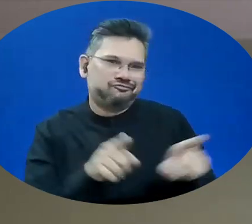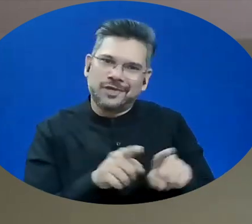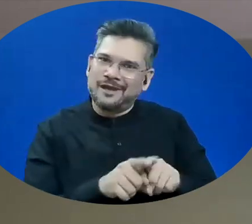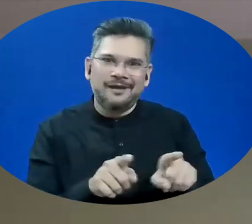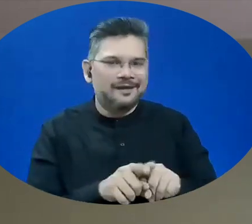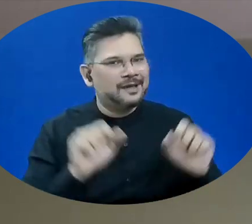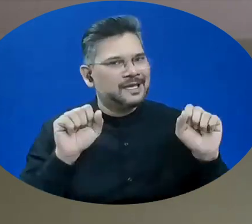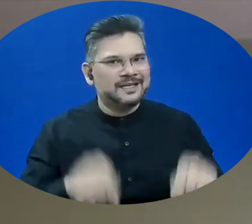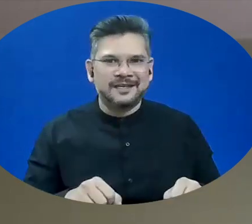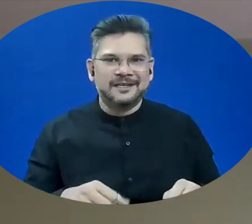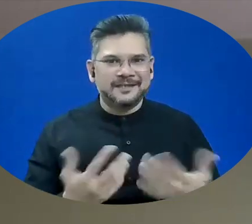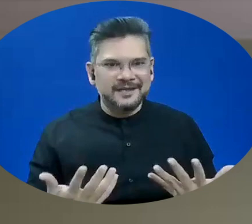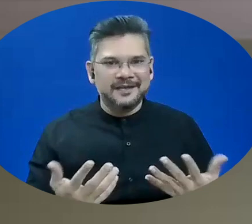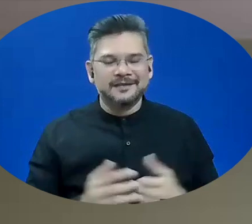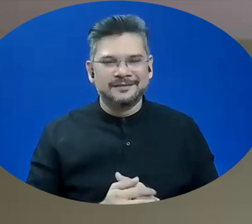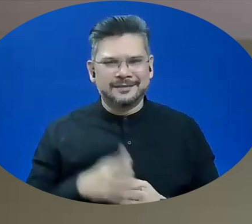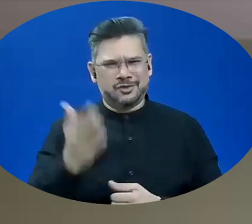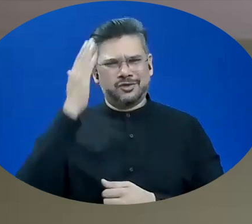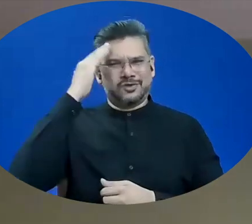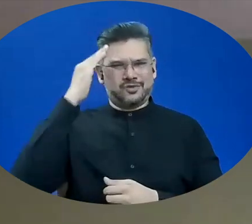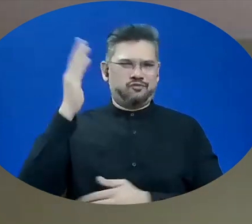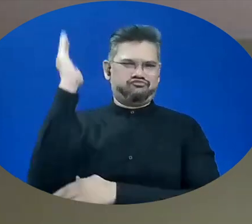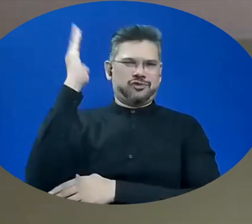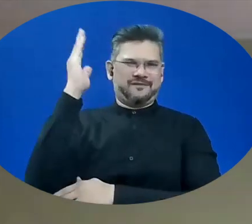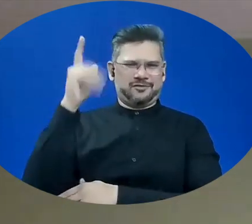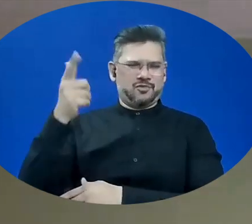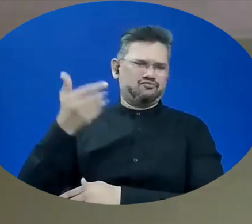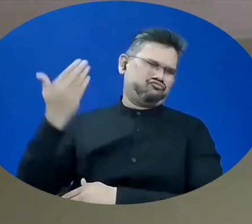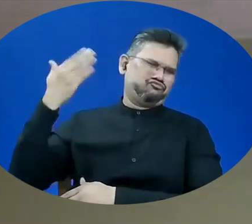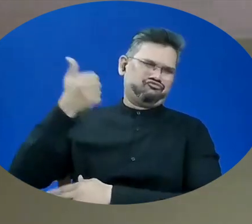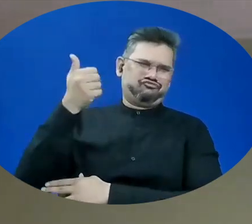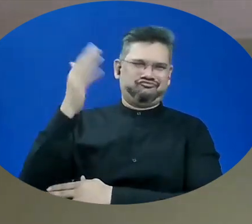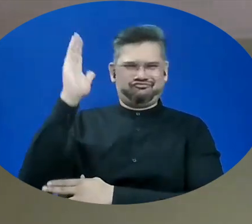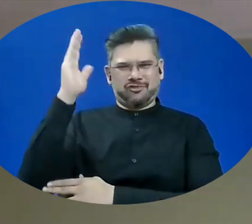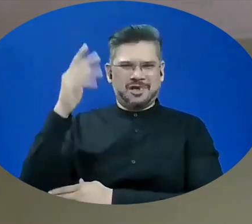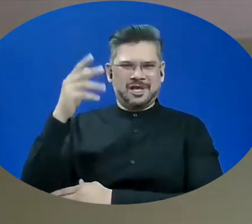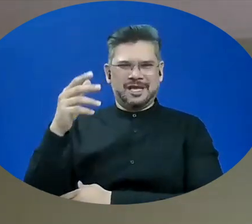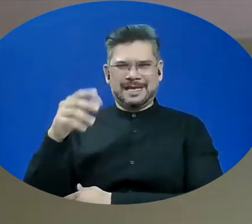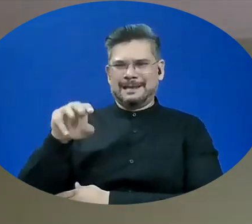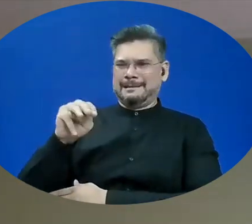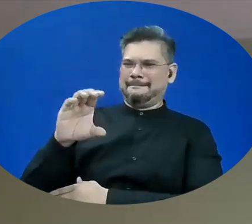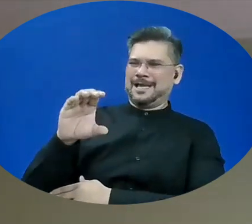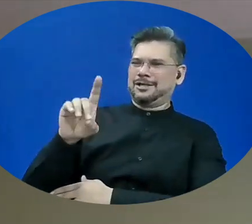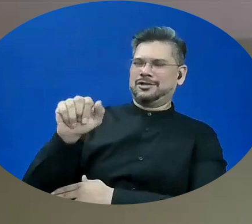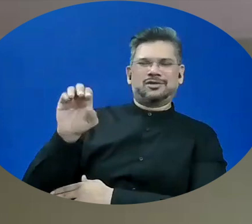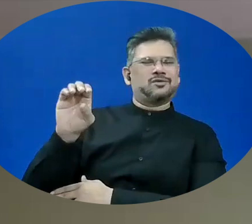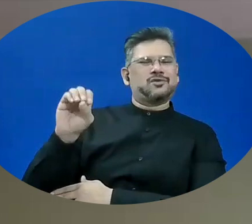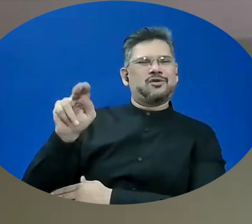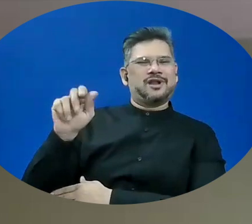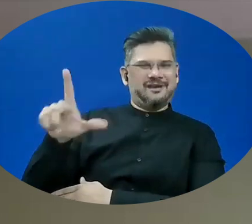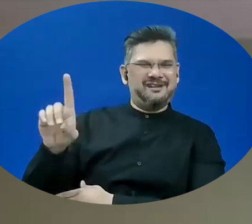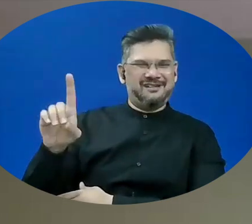great Professor Gaynor MacDonald brought about that program, and that as a result, you found this pathway to recognizing